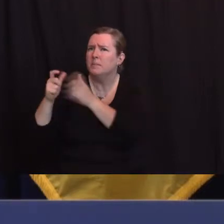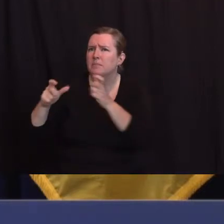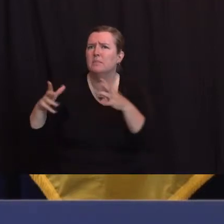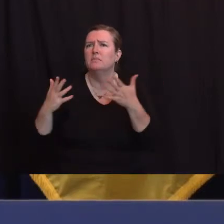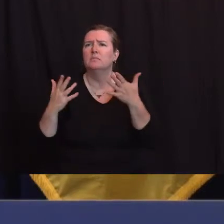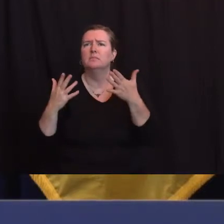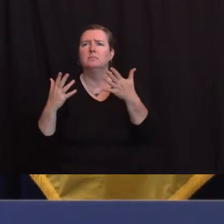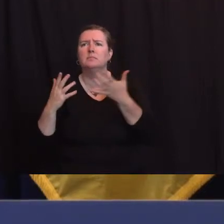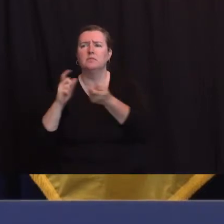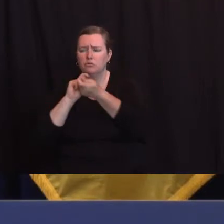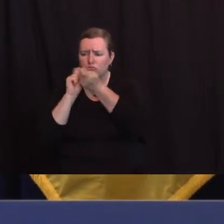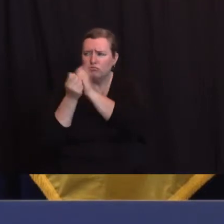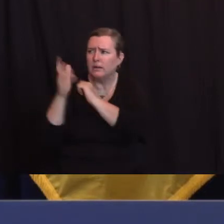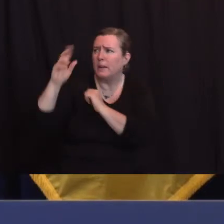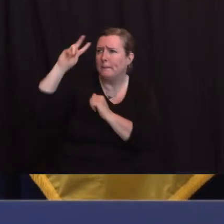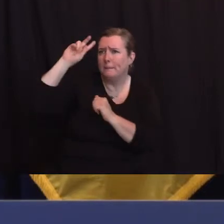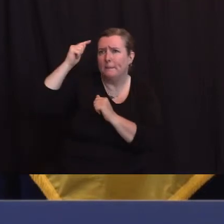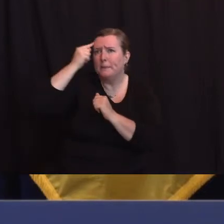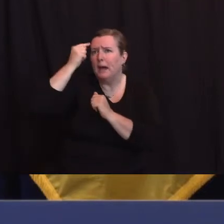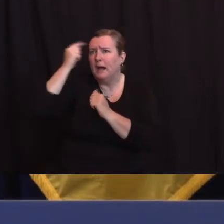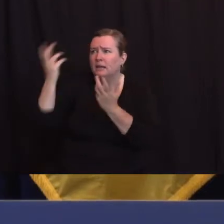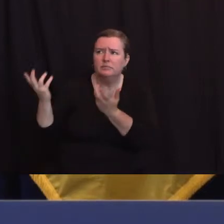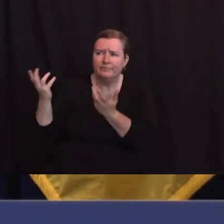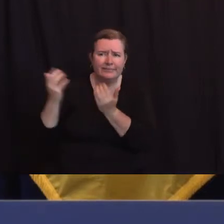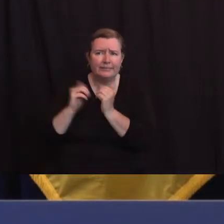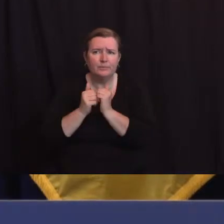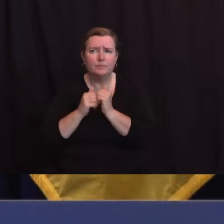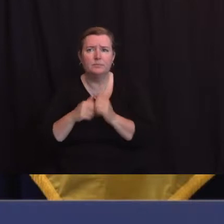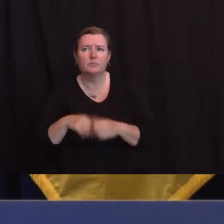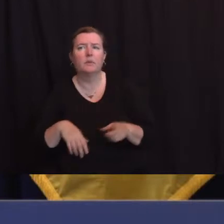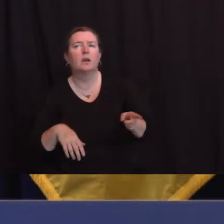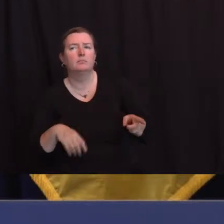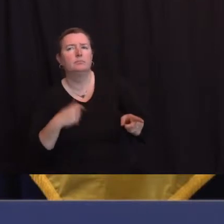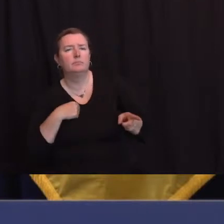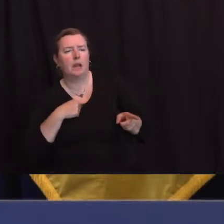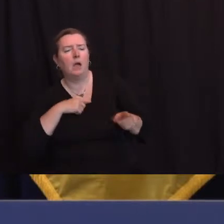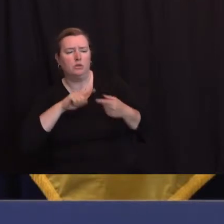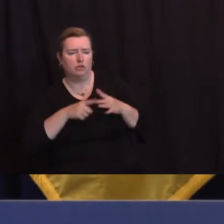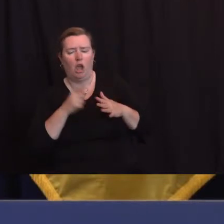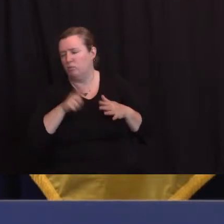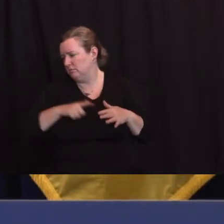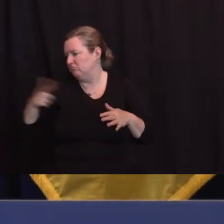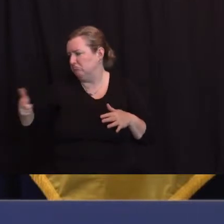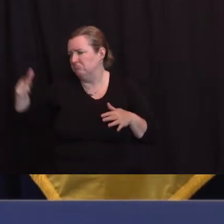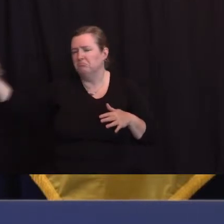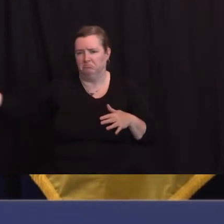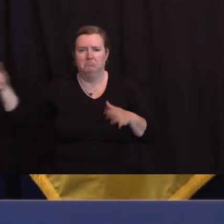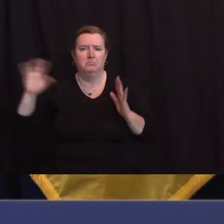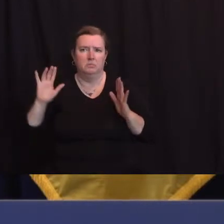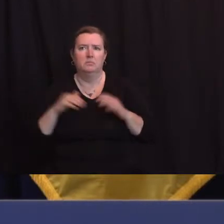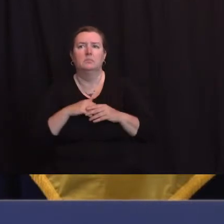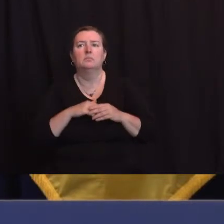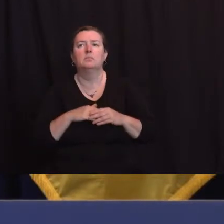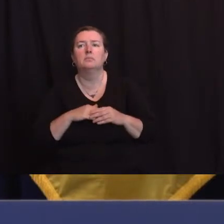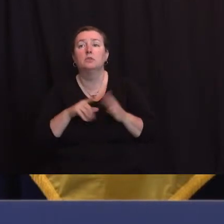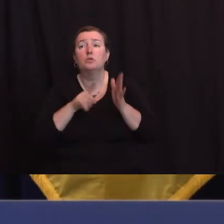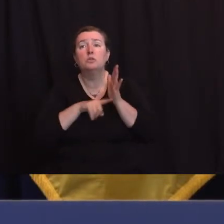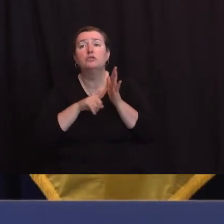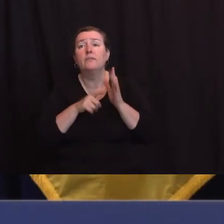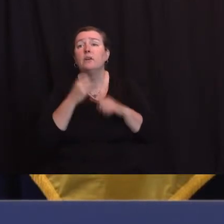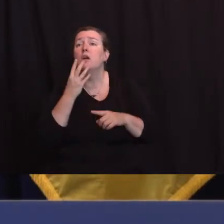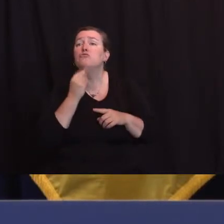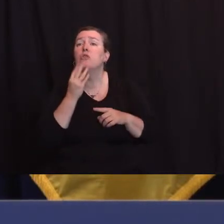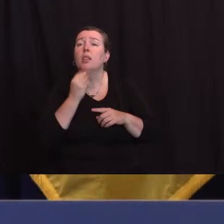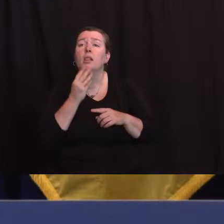Thank you. Dave, I'll start and turn it to Judy and Tina, if that's okay. I did see the data out of Israel.